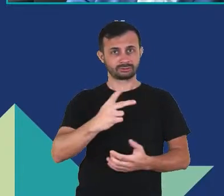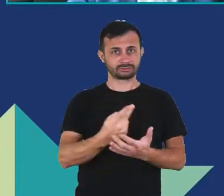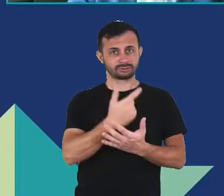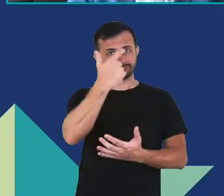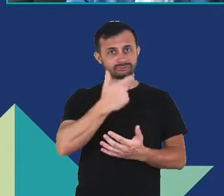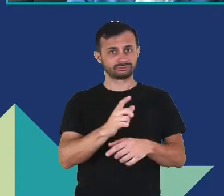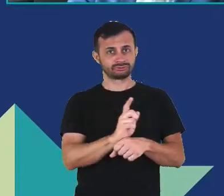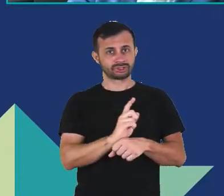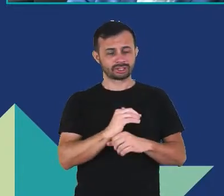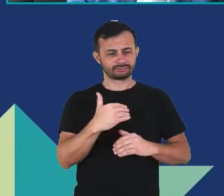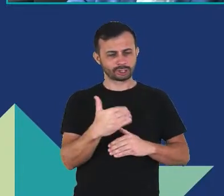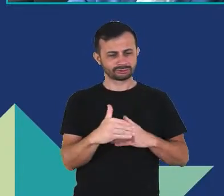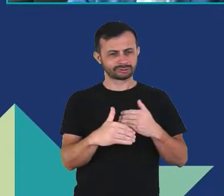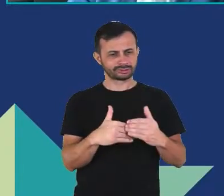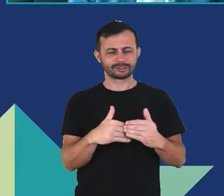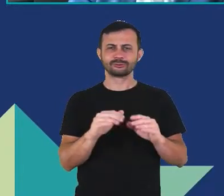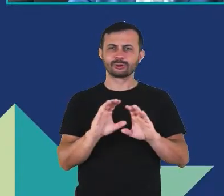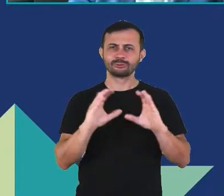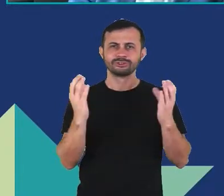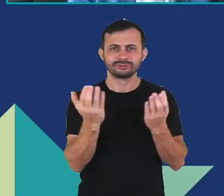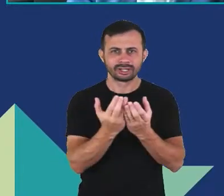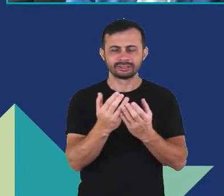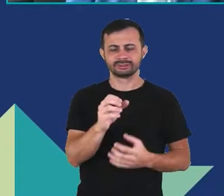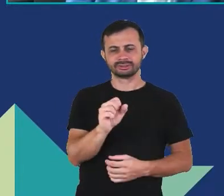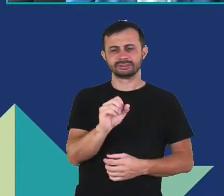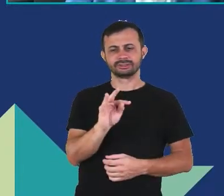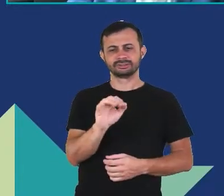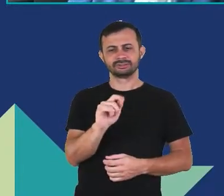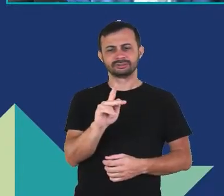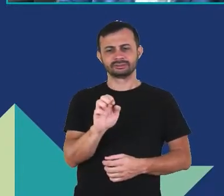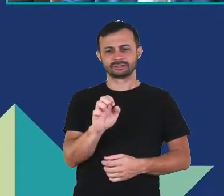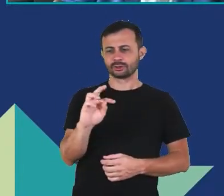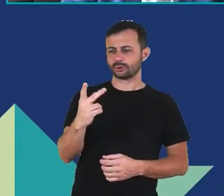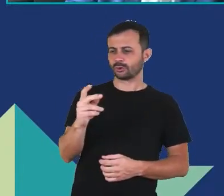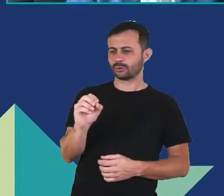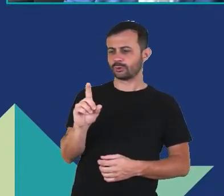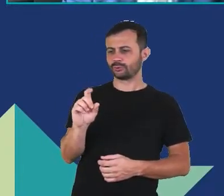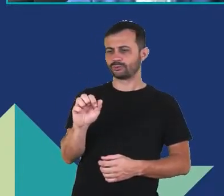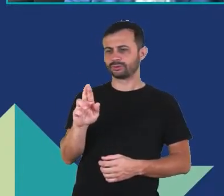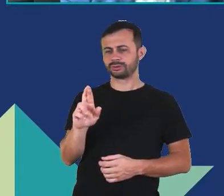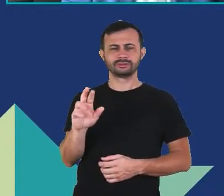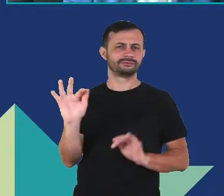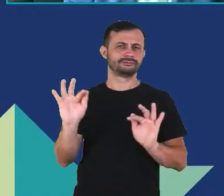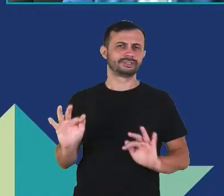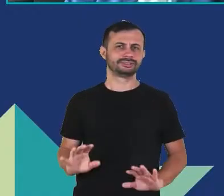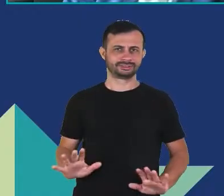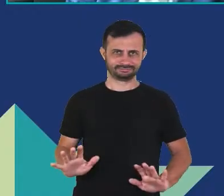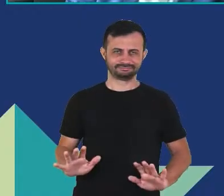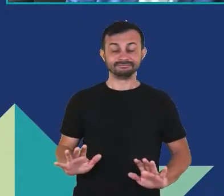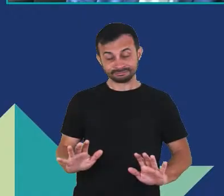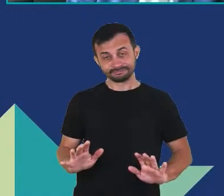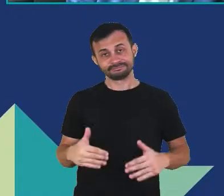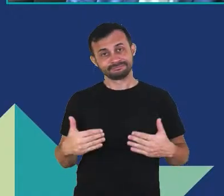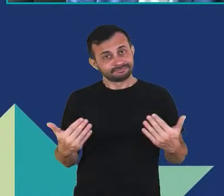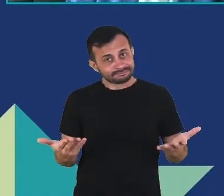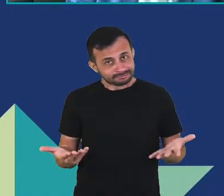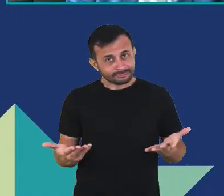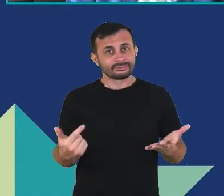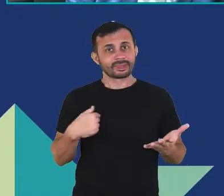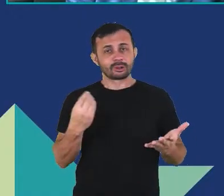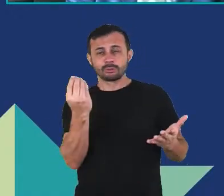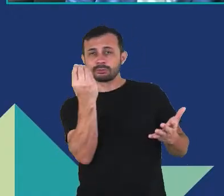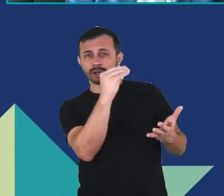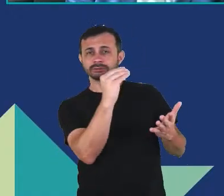stakeholders are not happy with it. So, I put here a couple of